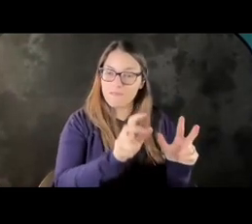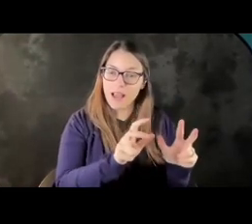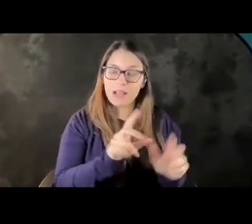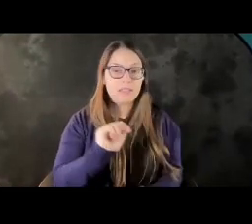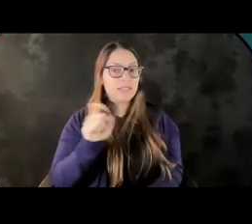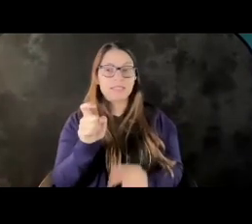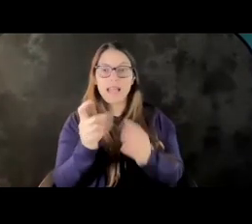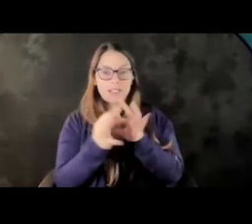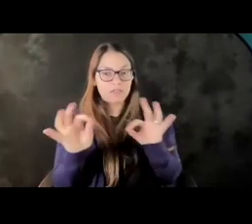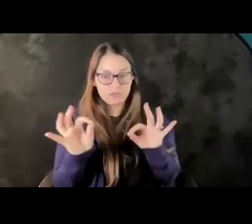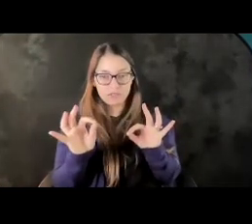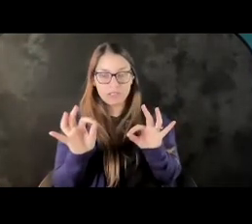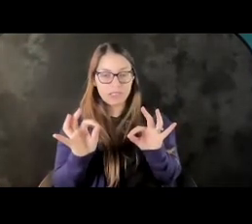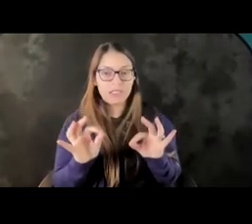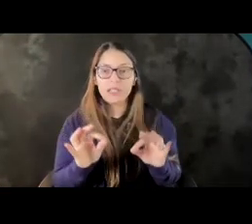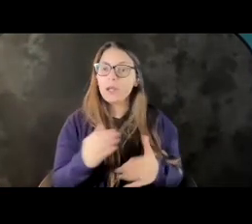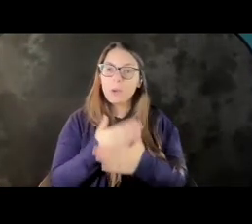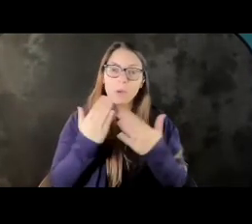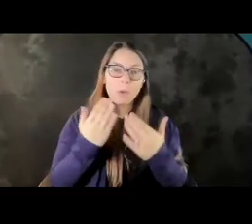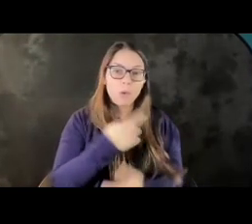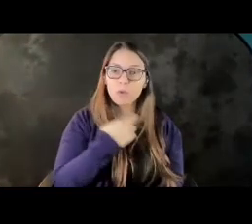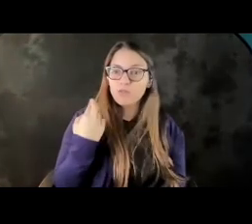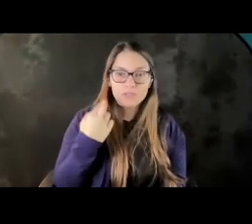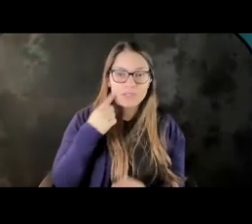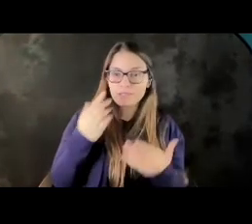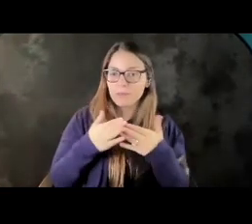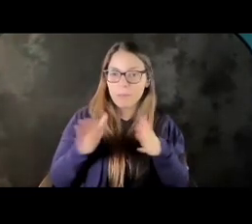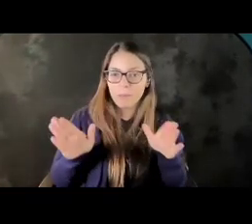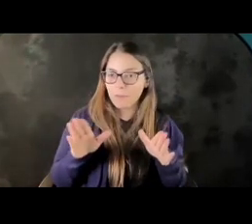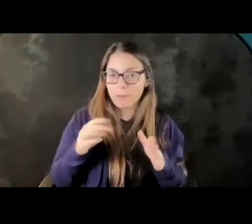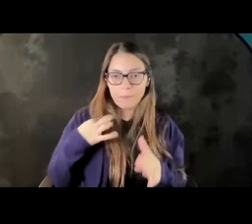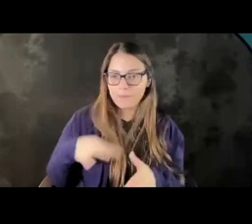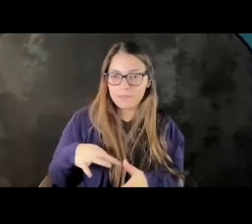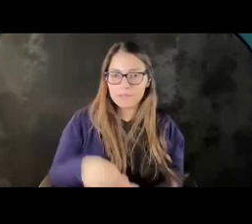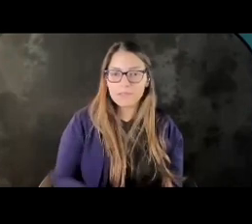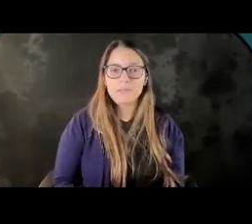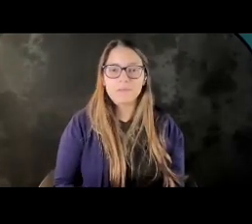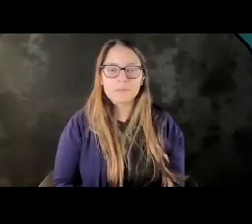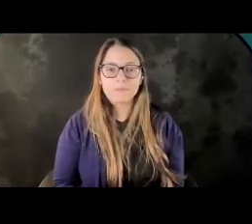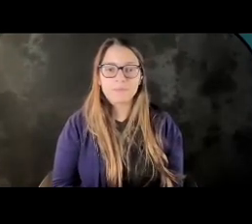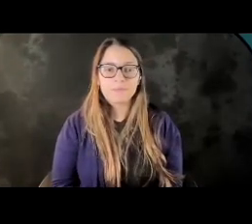without jeopardizing public benefits. Next slide.